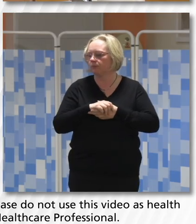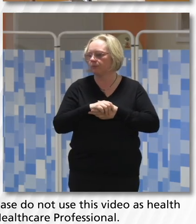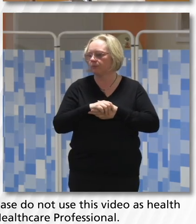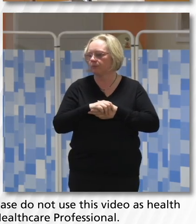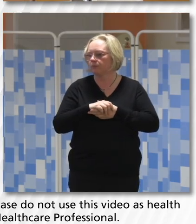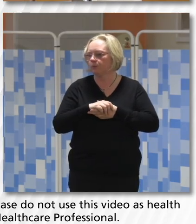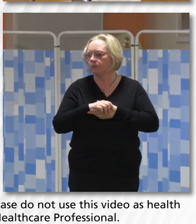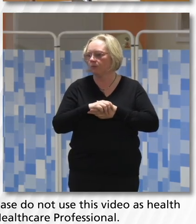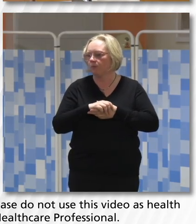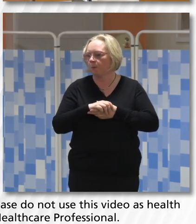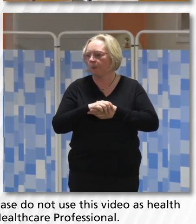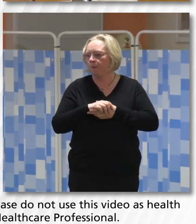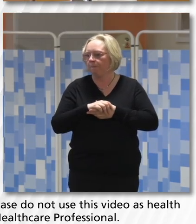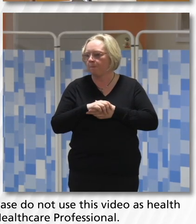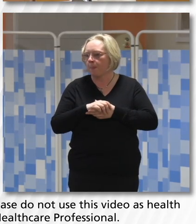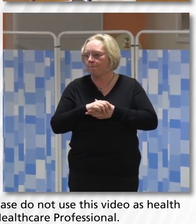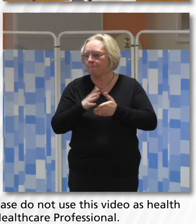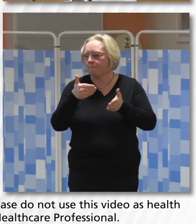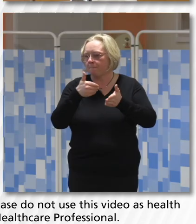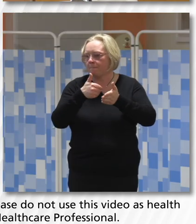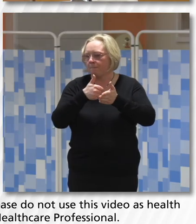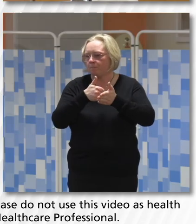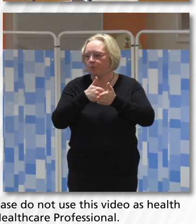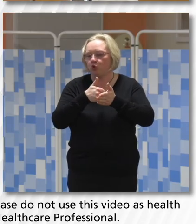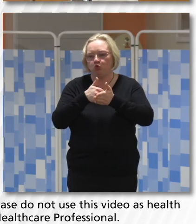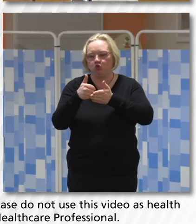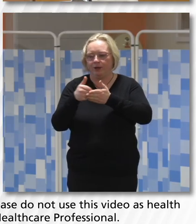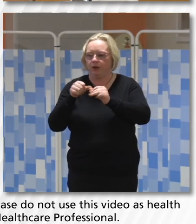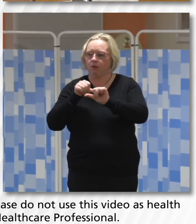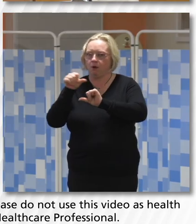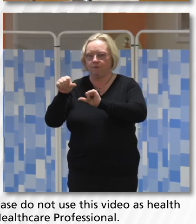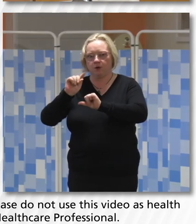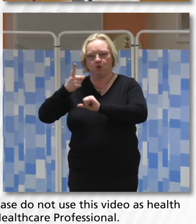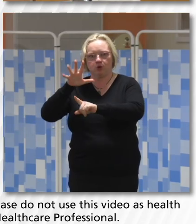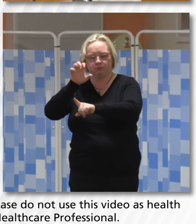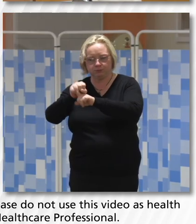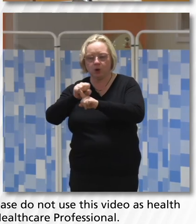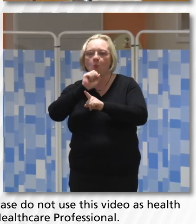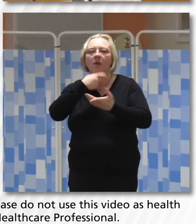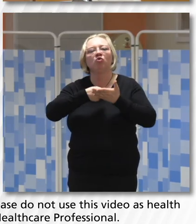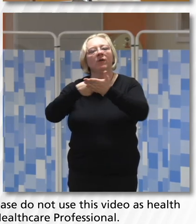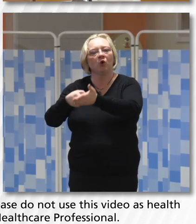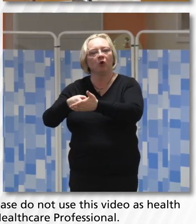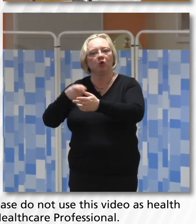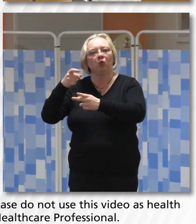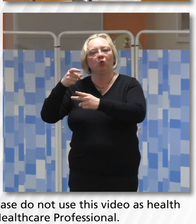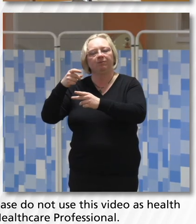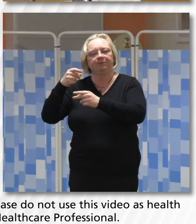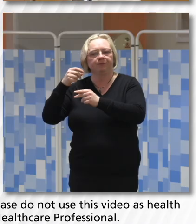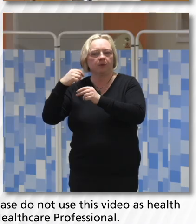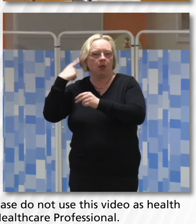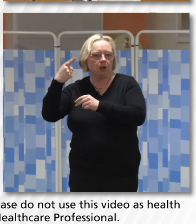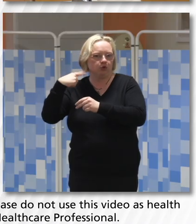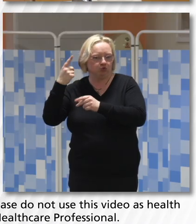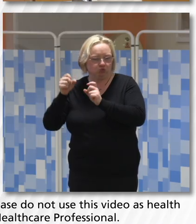Normally, at their initial diagnosis, they are referred over to the team at Florence Nightingale. If that's not happened, then